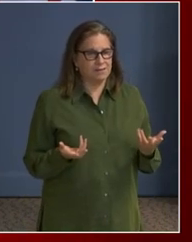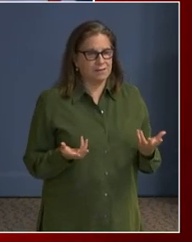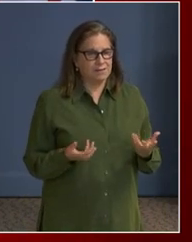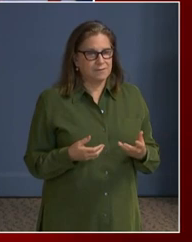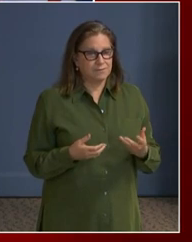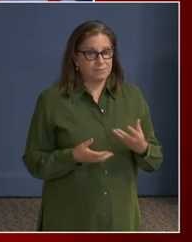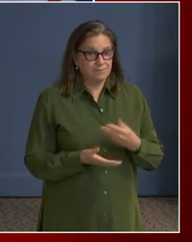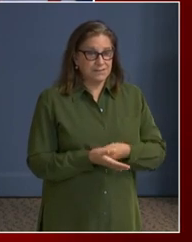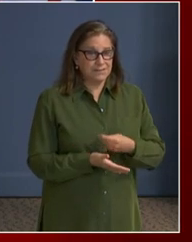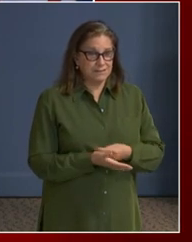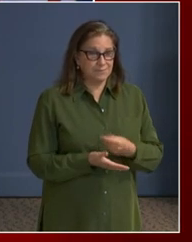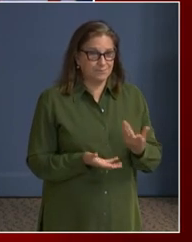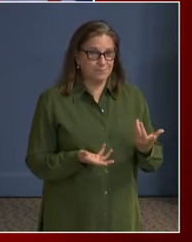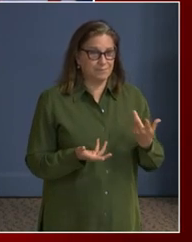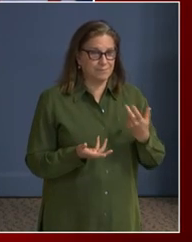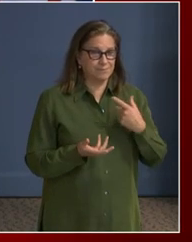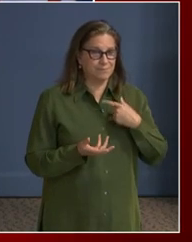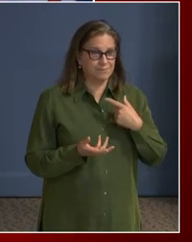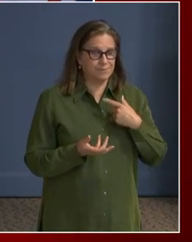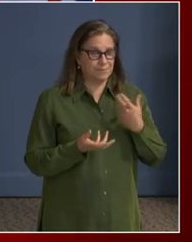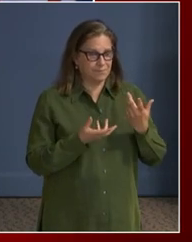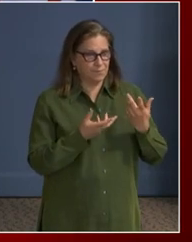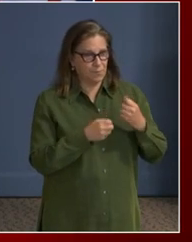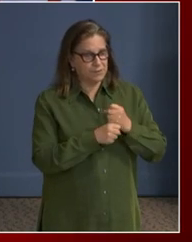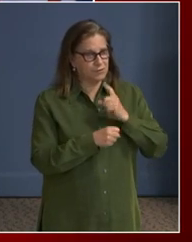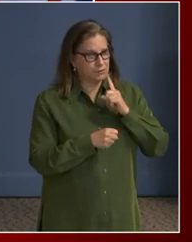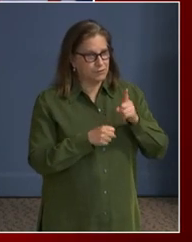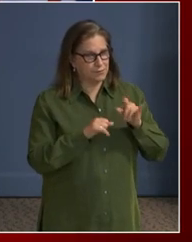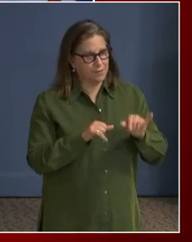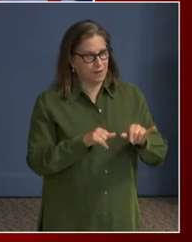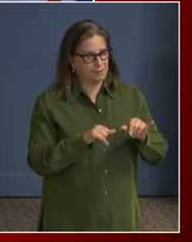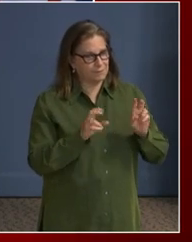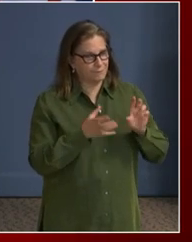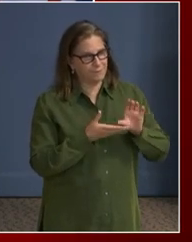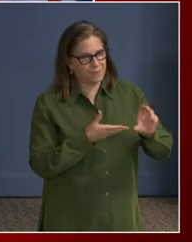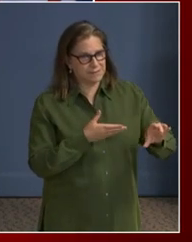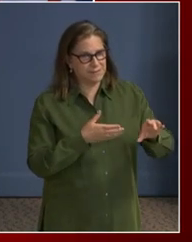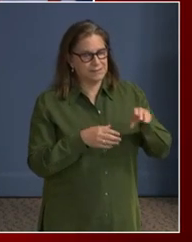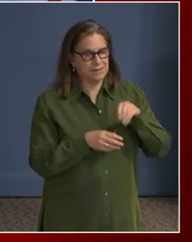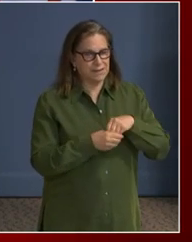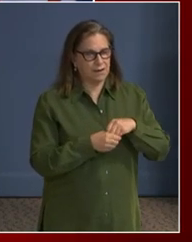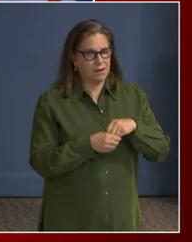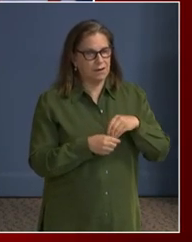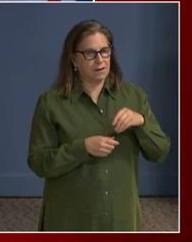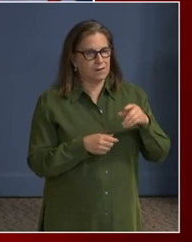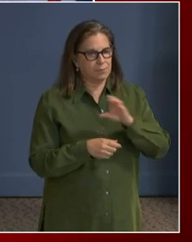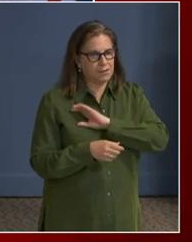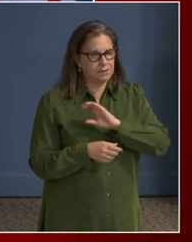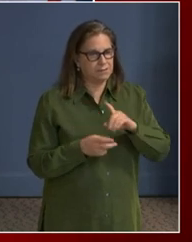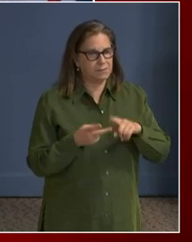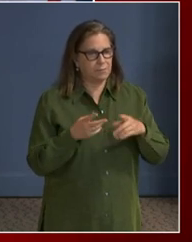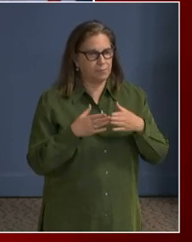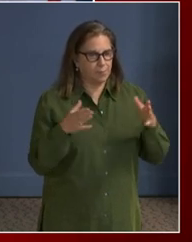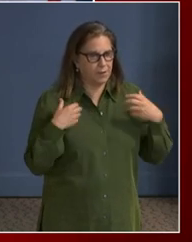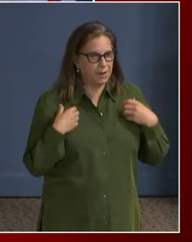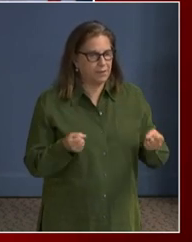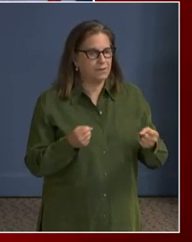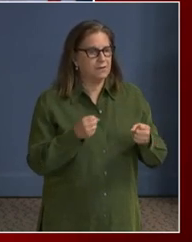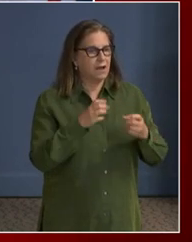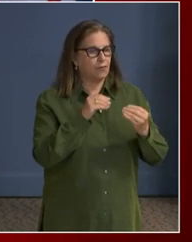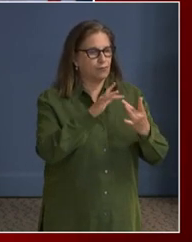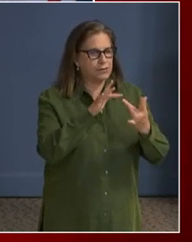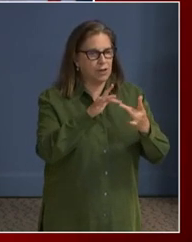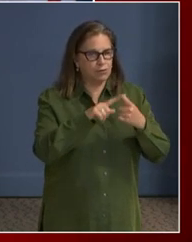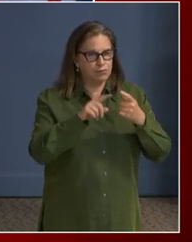been invested to taking the Pathways programs to 4 cohorts. So we want to touch as many of these individuals as possible, and we're going